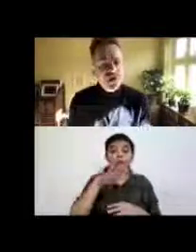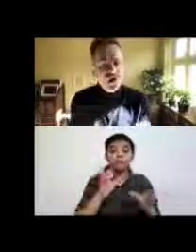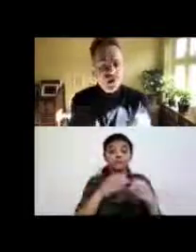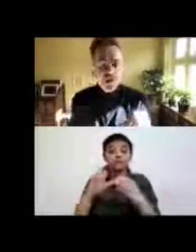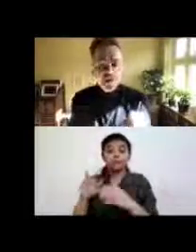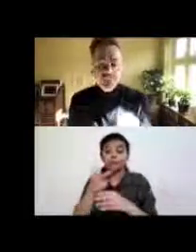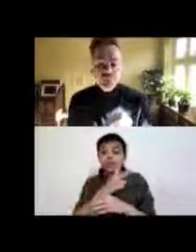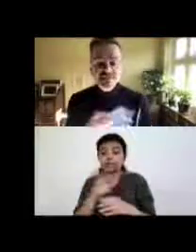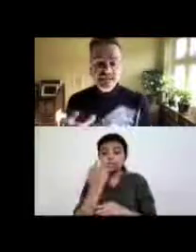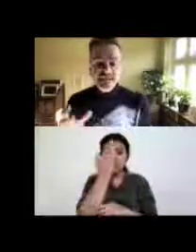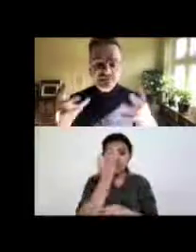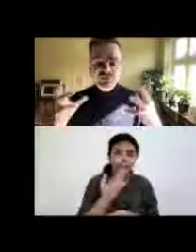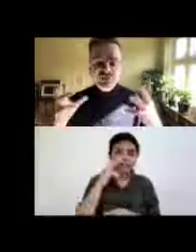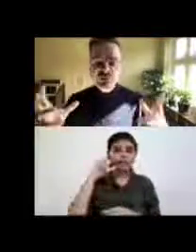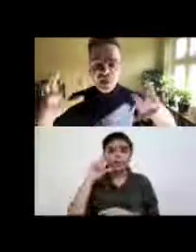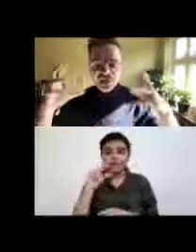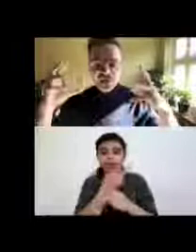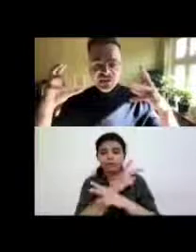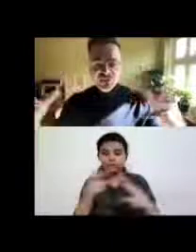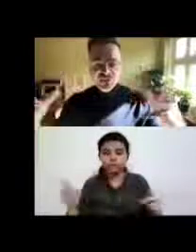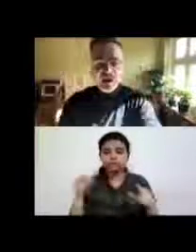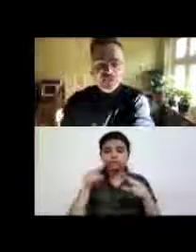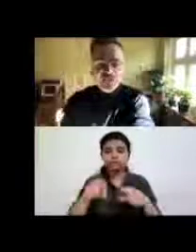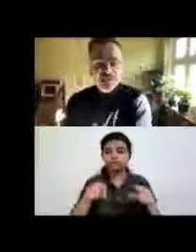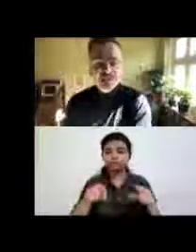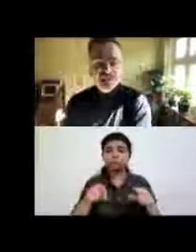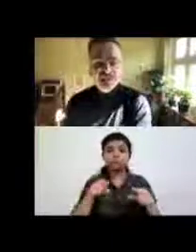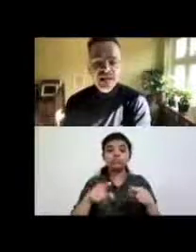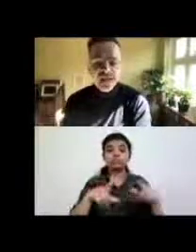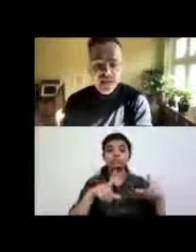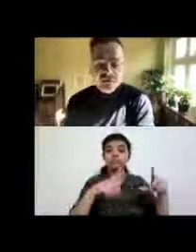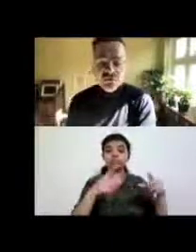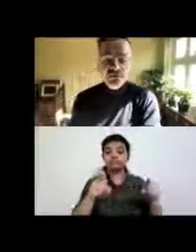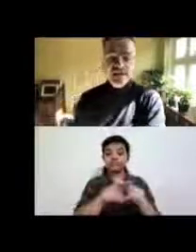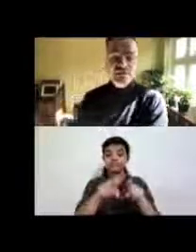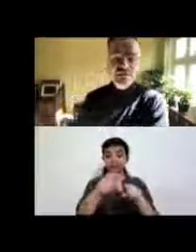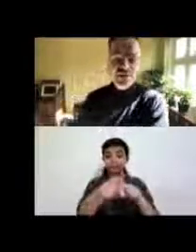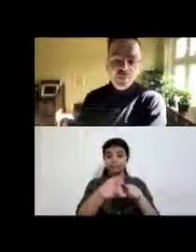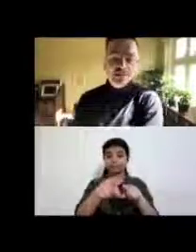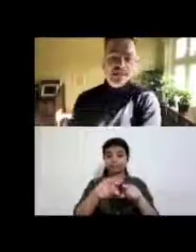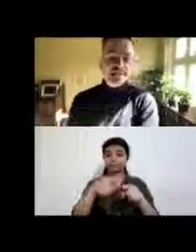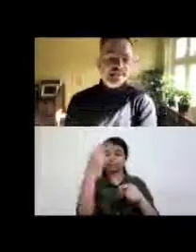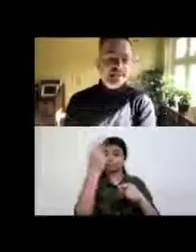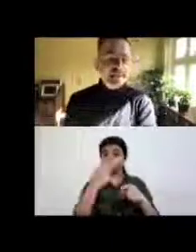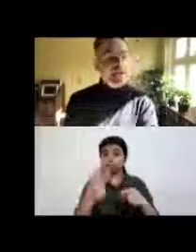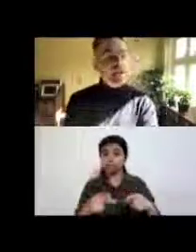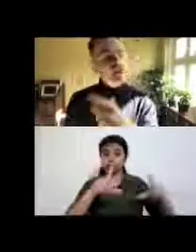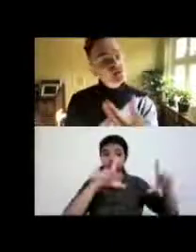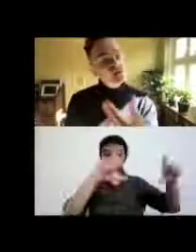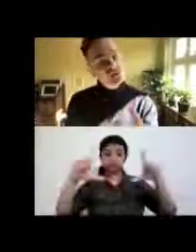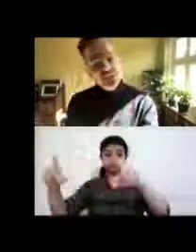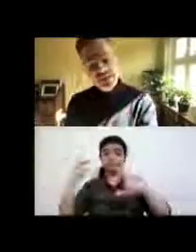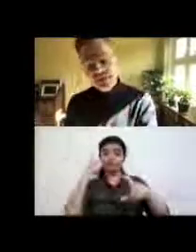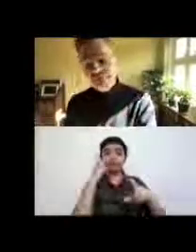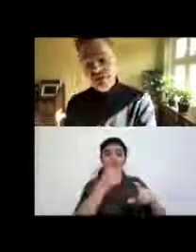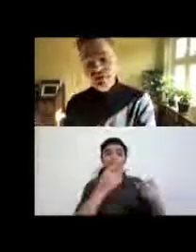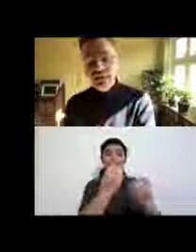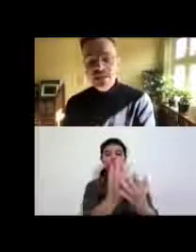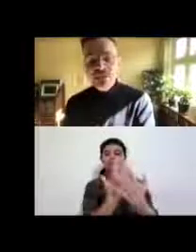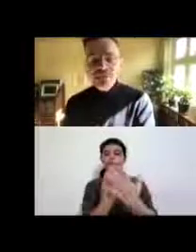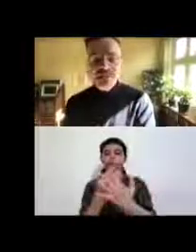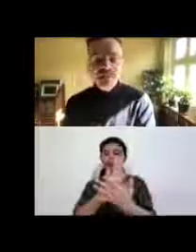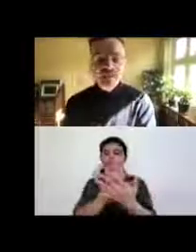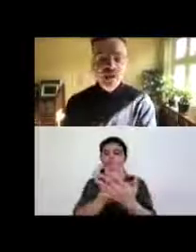users on translating 2 huge art pieces into tangible objects. And also here, a